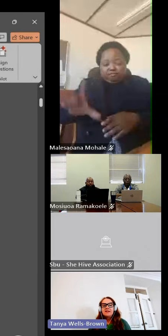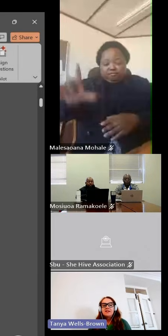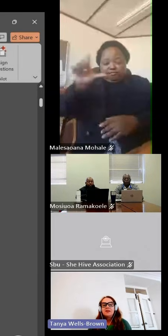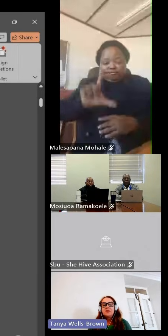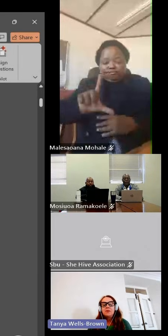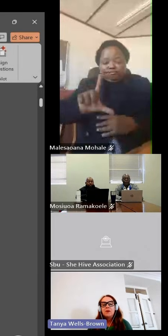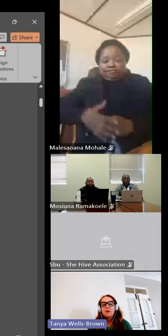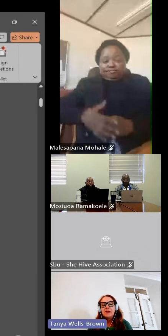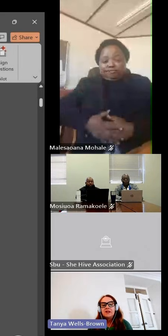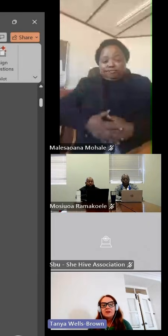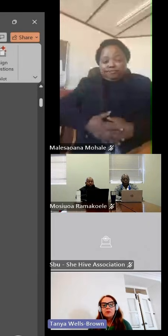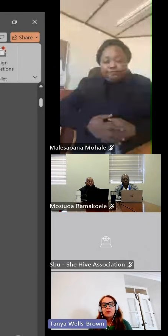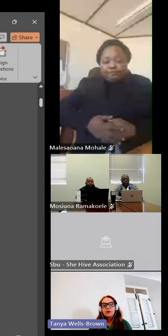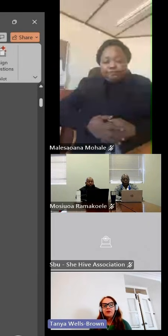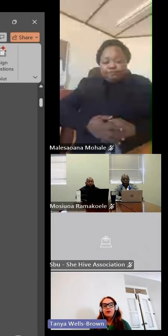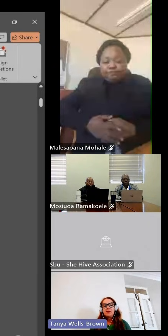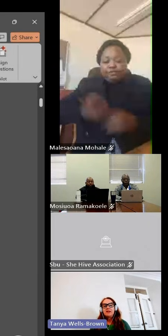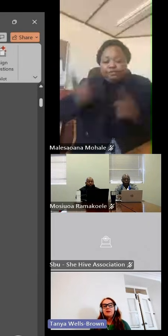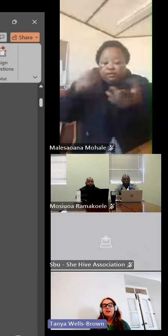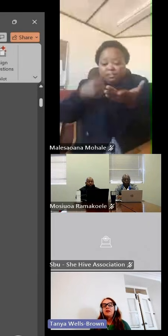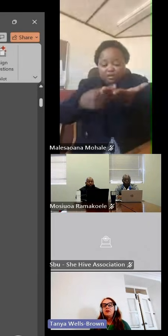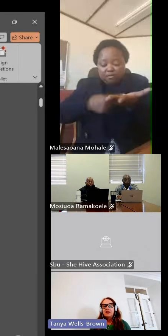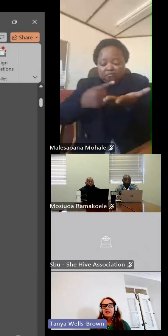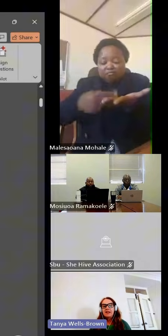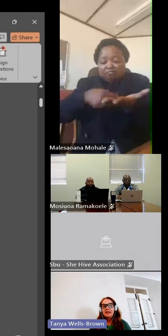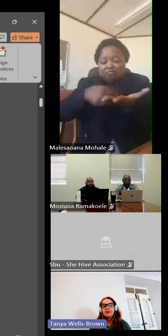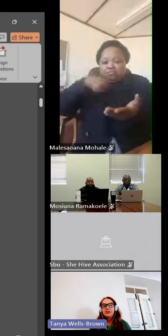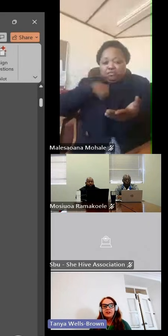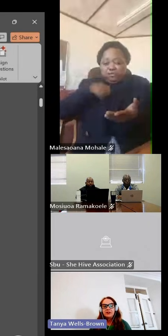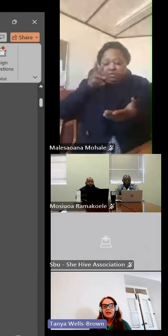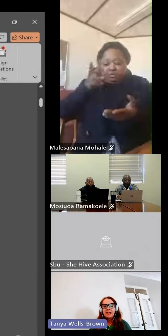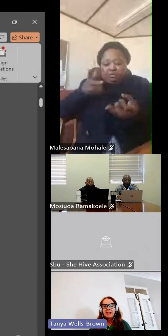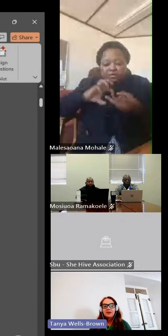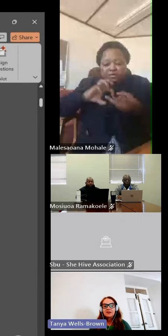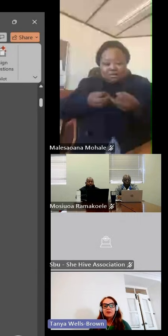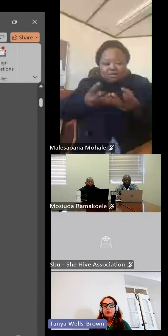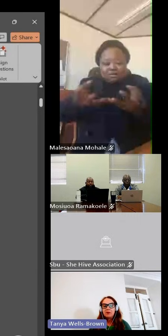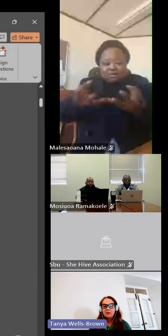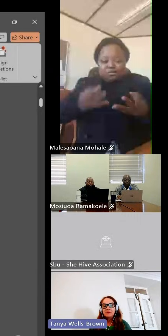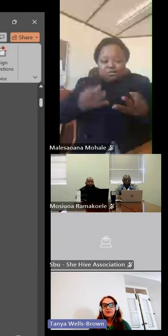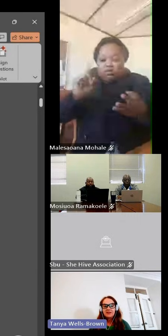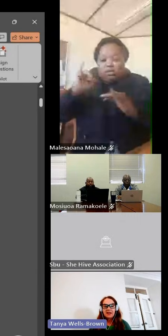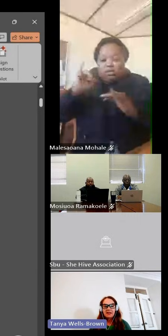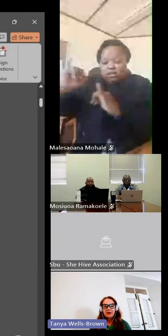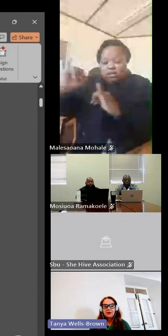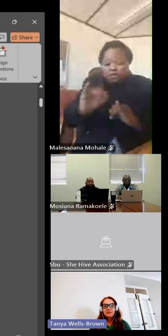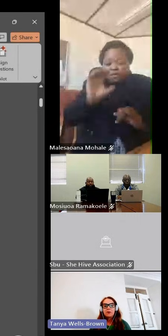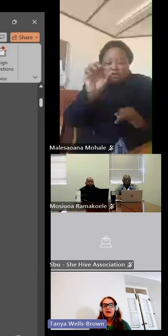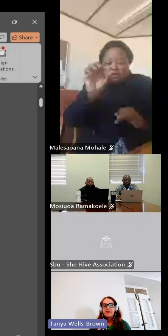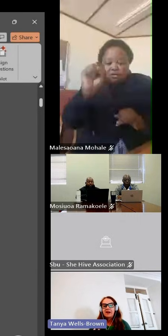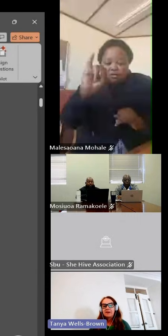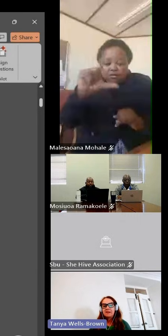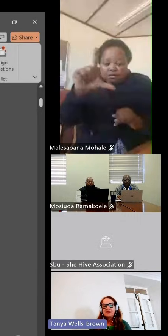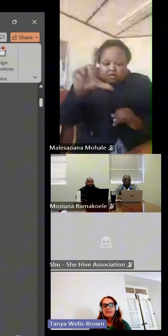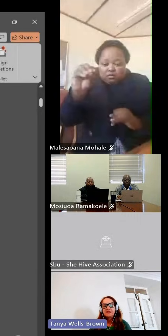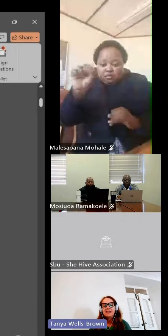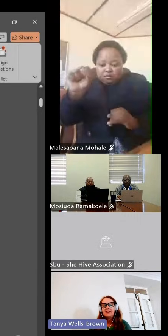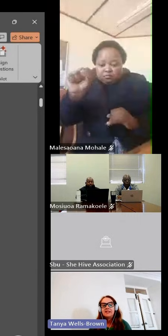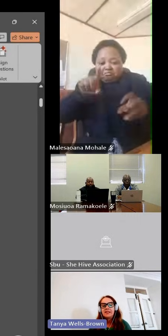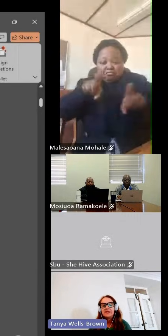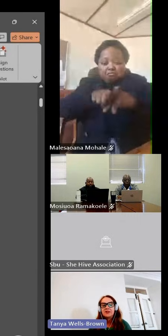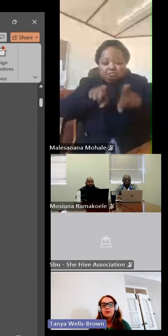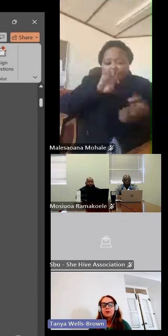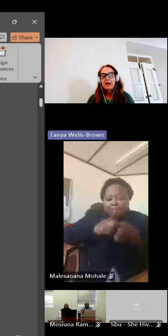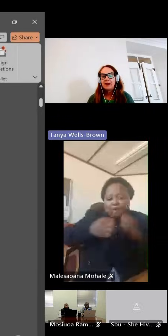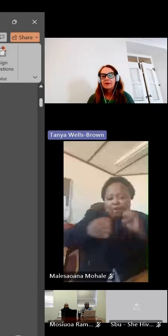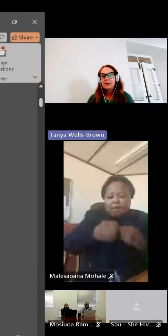For this session, what we're going to walk through is we're going to look at and introduce silos, the problems of silos, and why